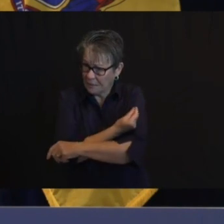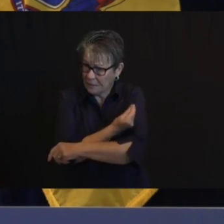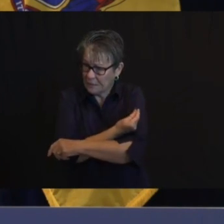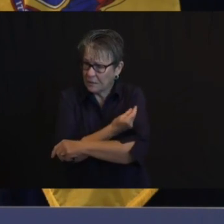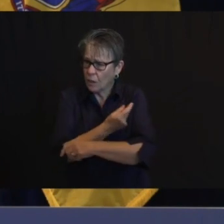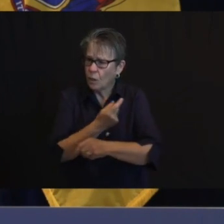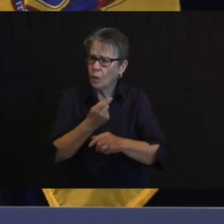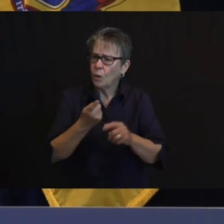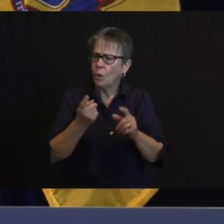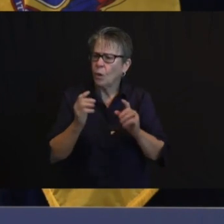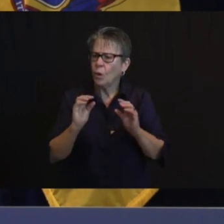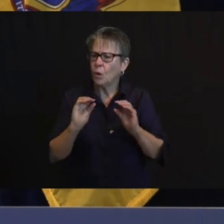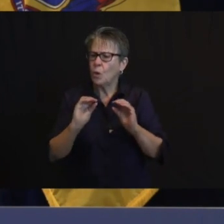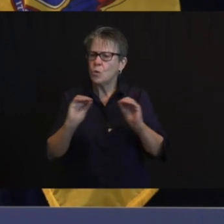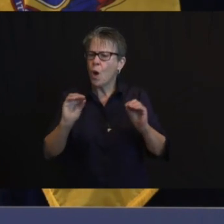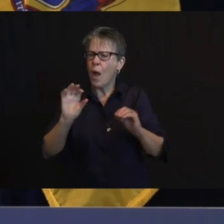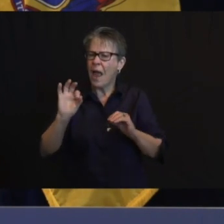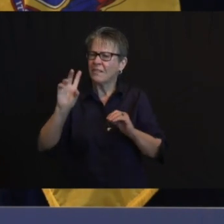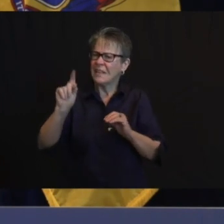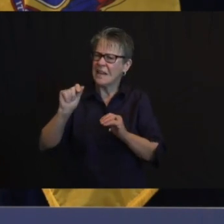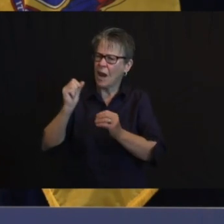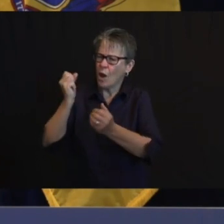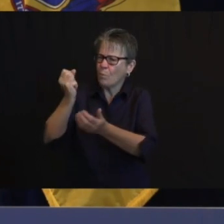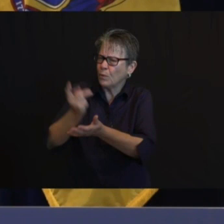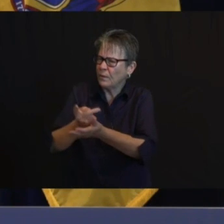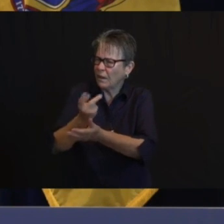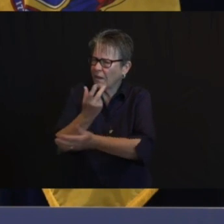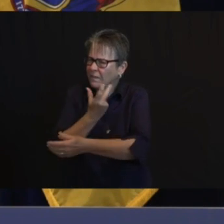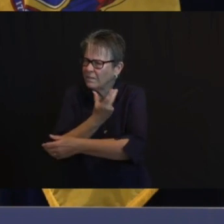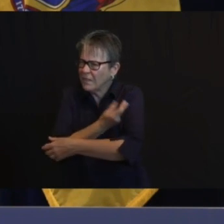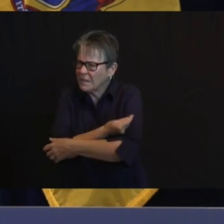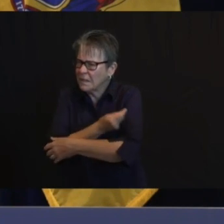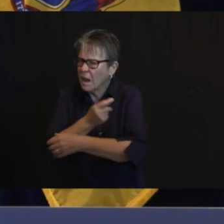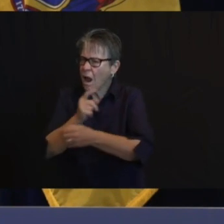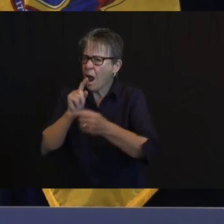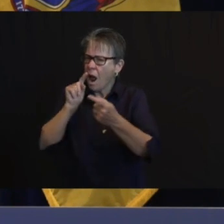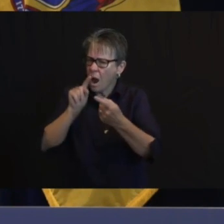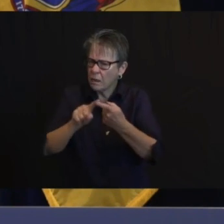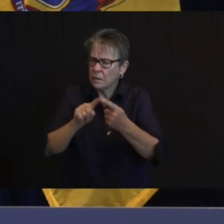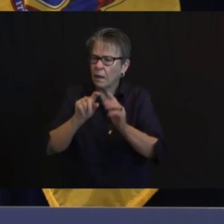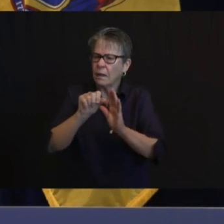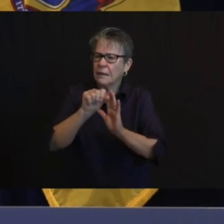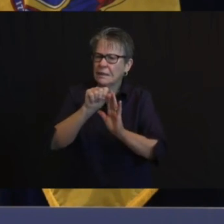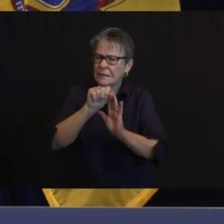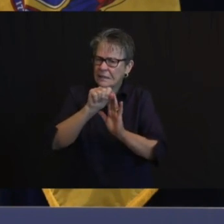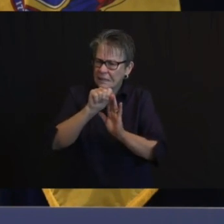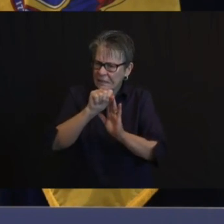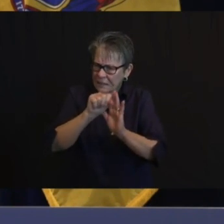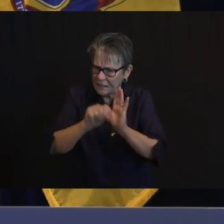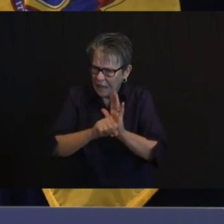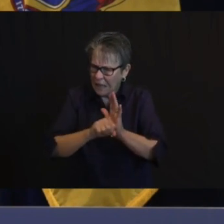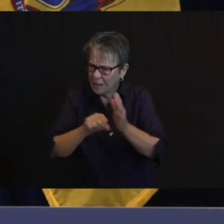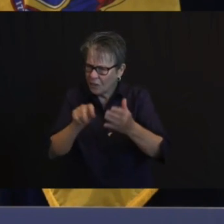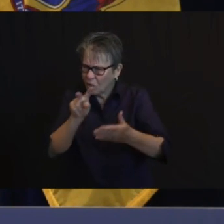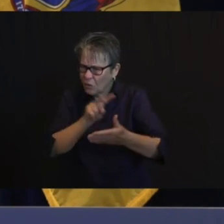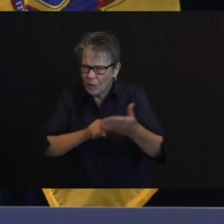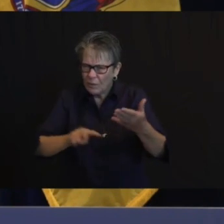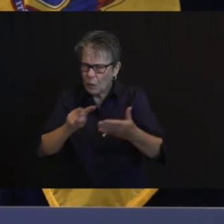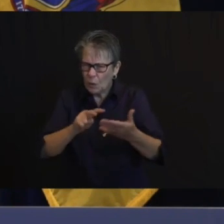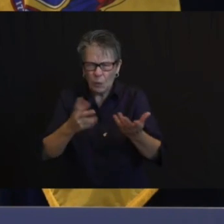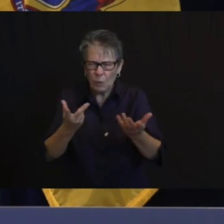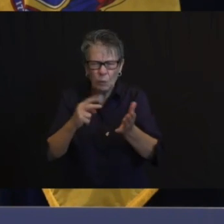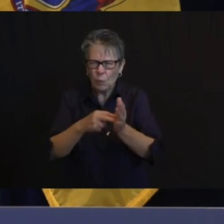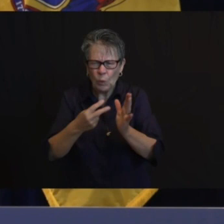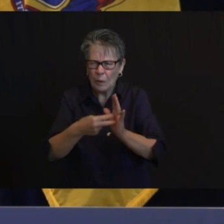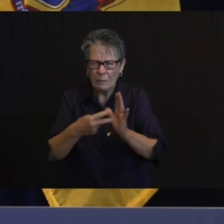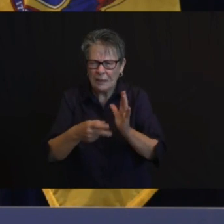vaccine will be released in New Jersey before there's a state-level review with the commissioner, quote, kicking the tires. What exactly does this mean? Will the state hold trials